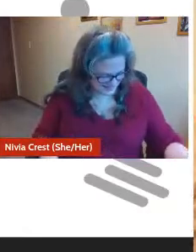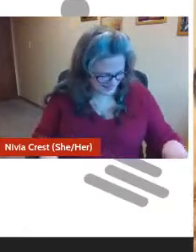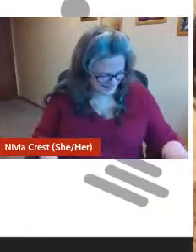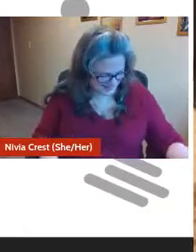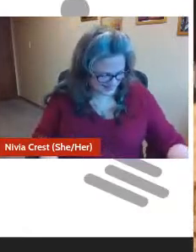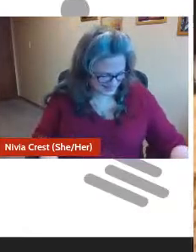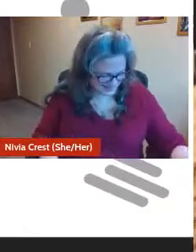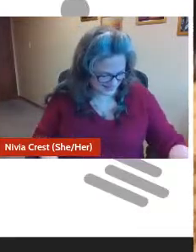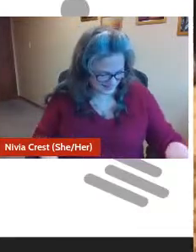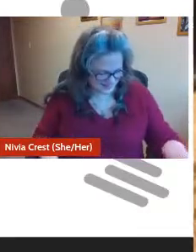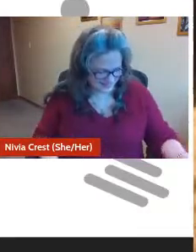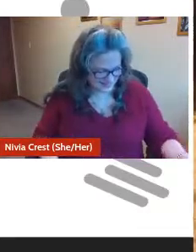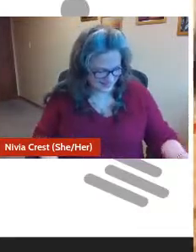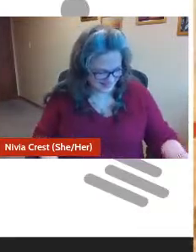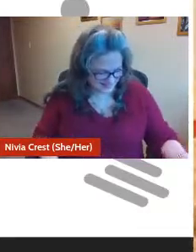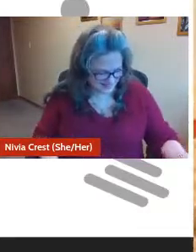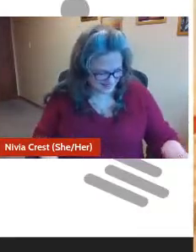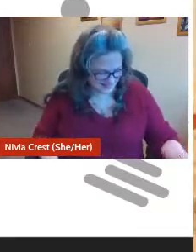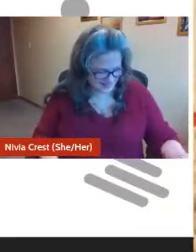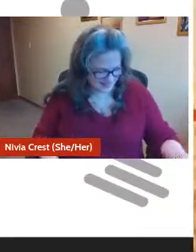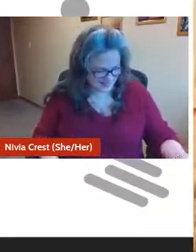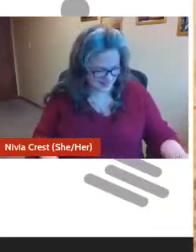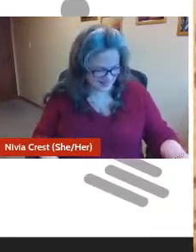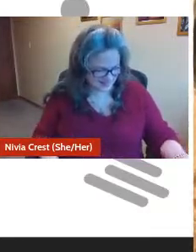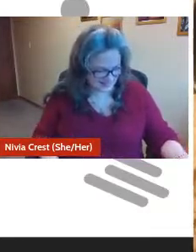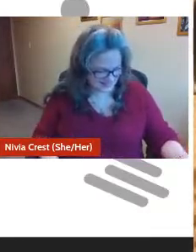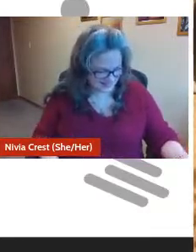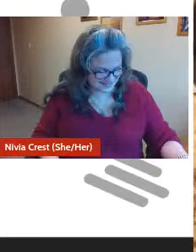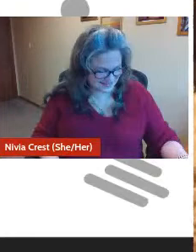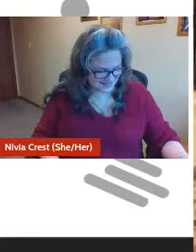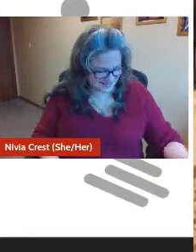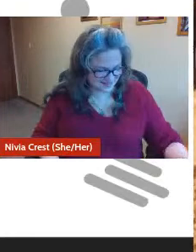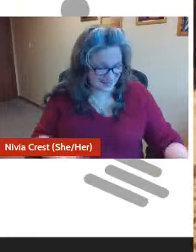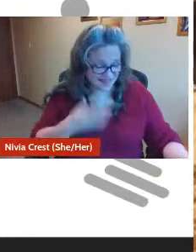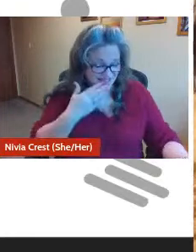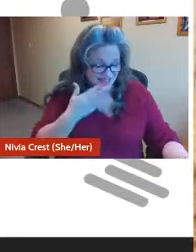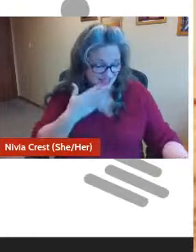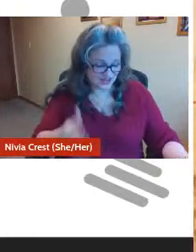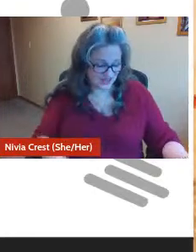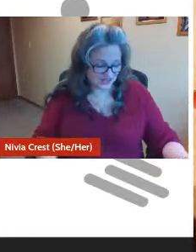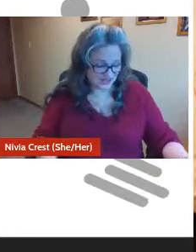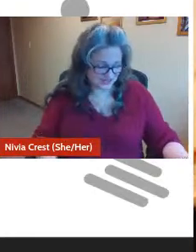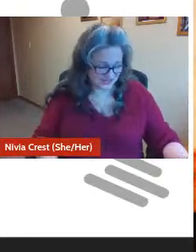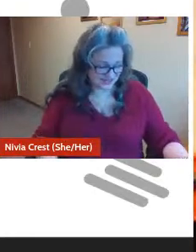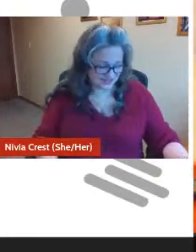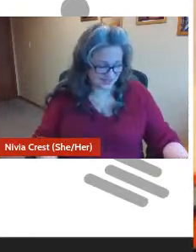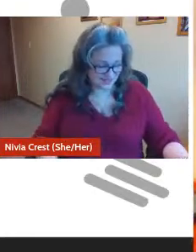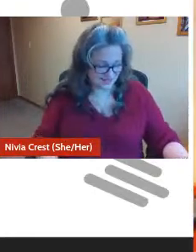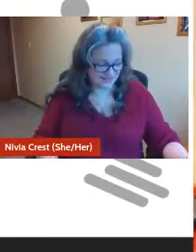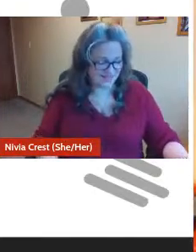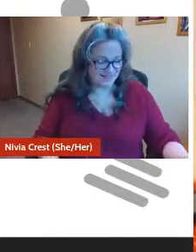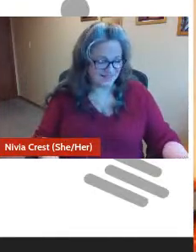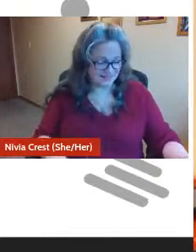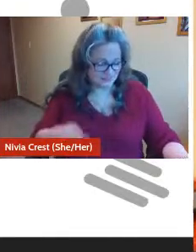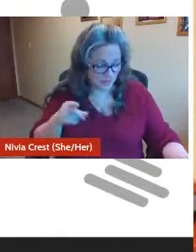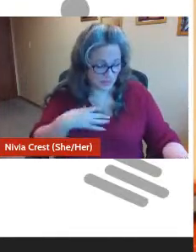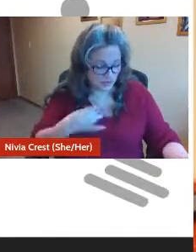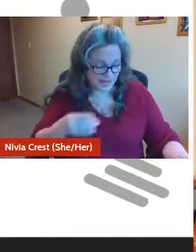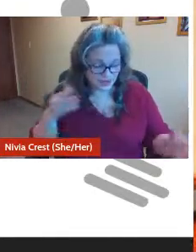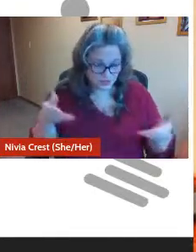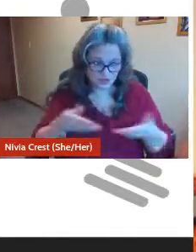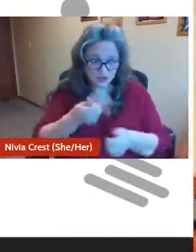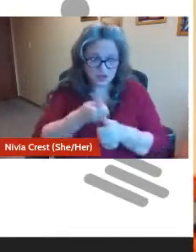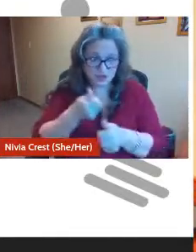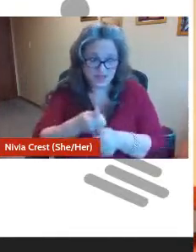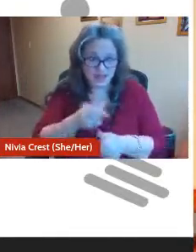you. Wonderful. Thank you. That's all I have. And Jeanette, would you mind introducing yourself? Yes,